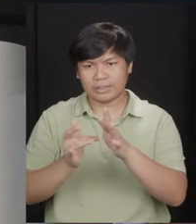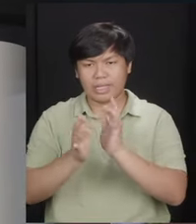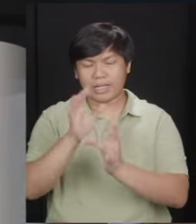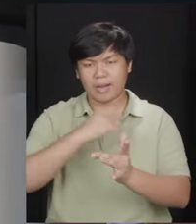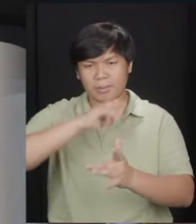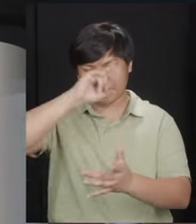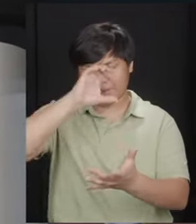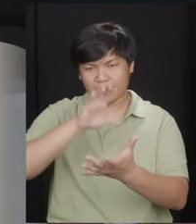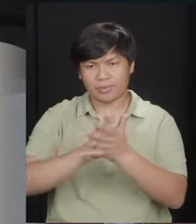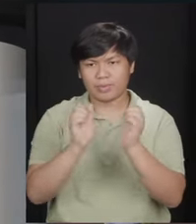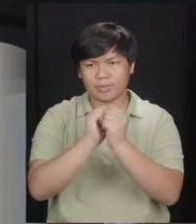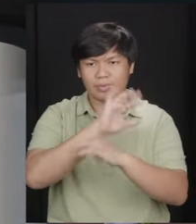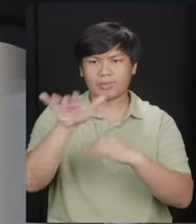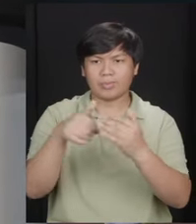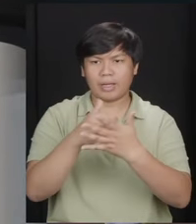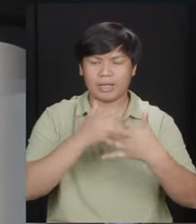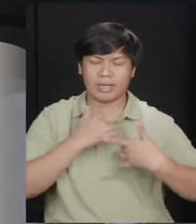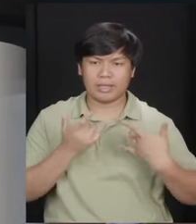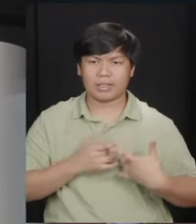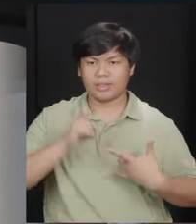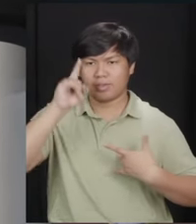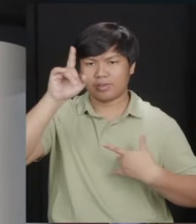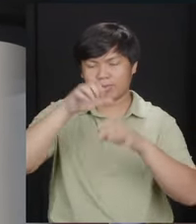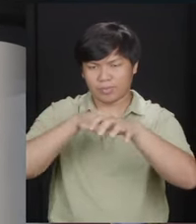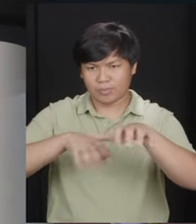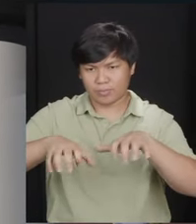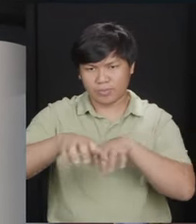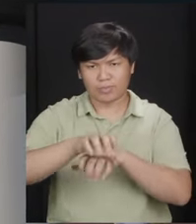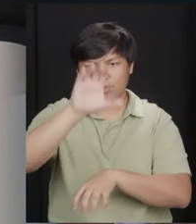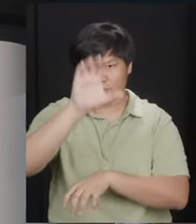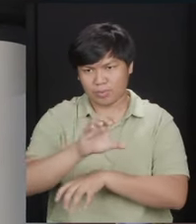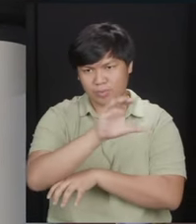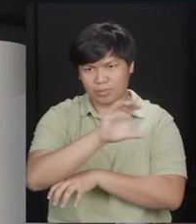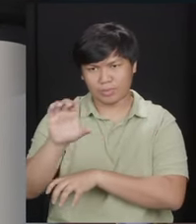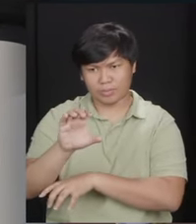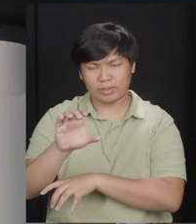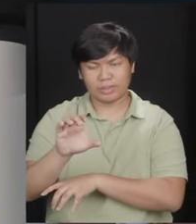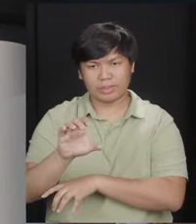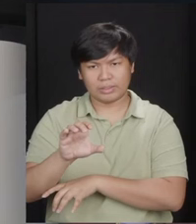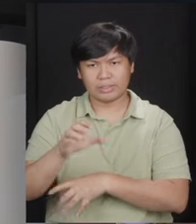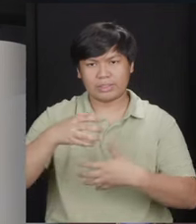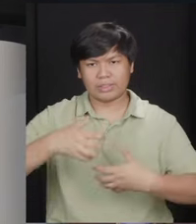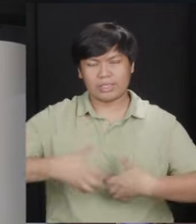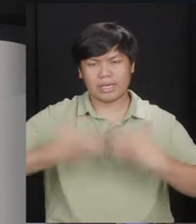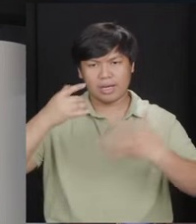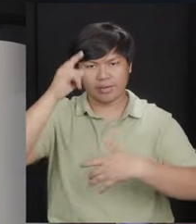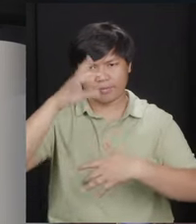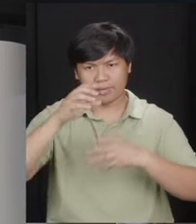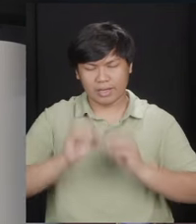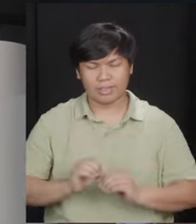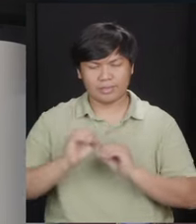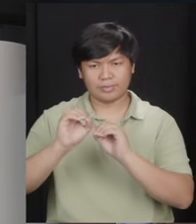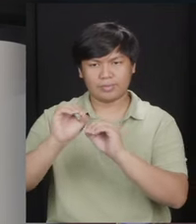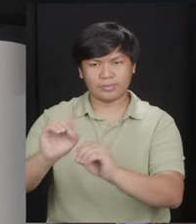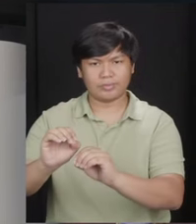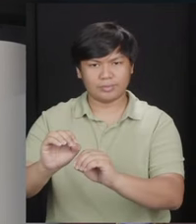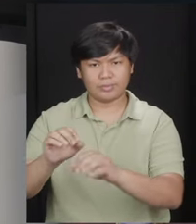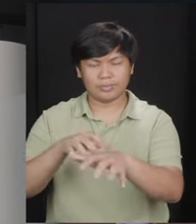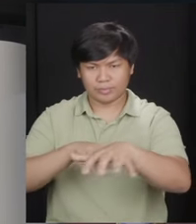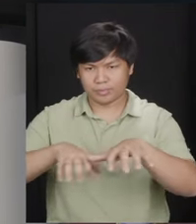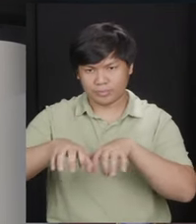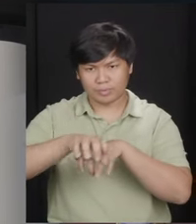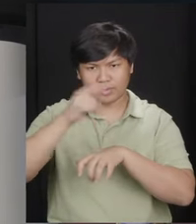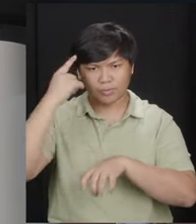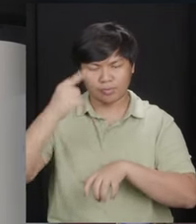with all my heart. You are my substitute on that cross, taking the wrath of God on you as my